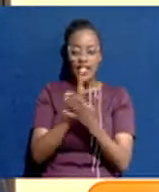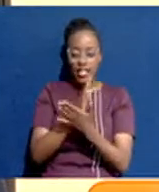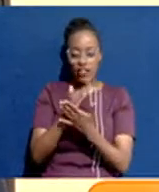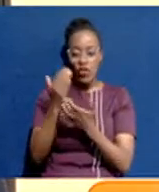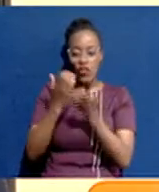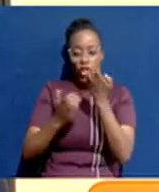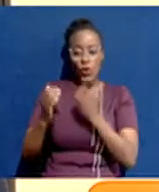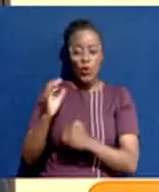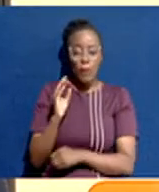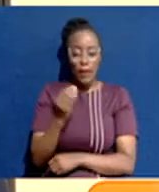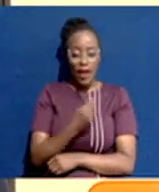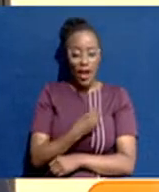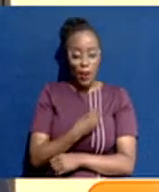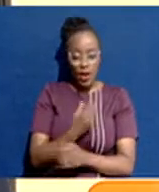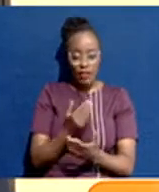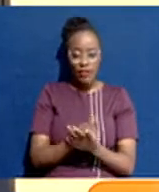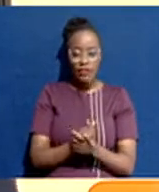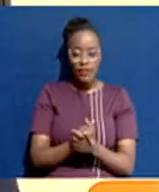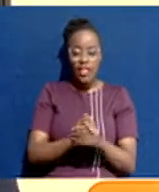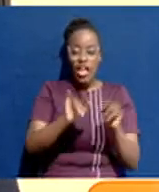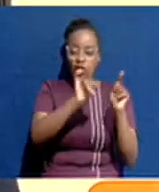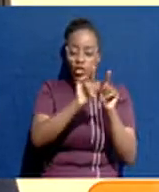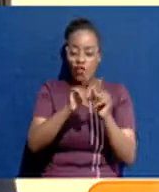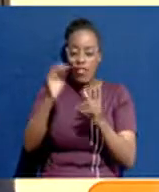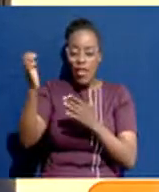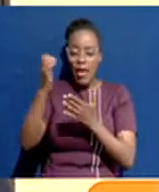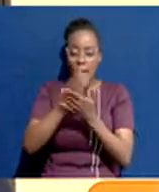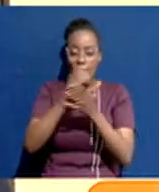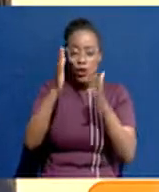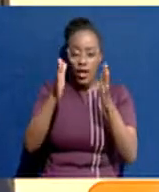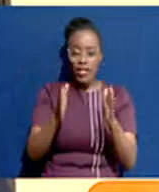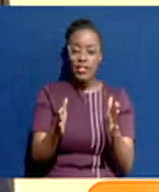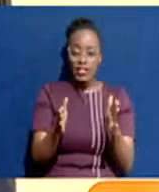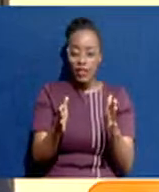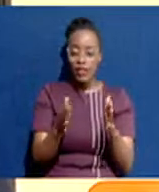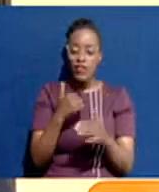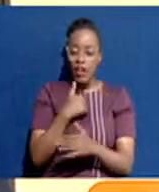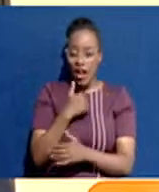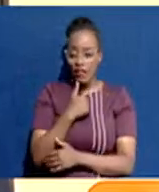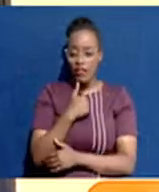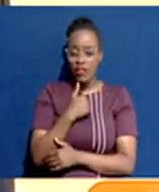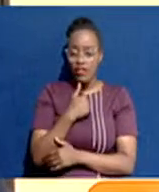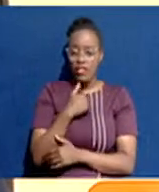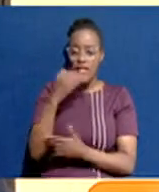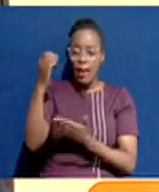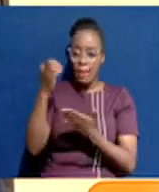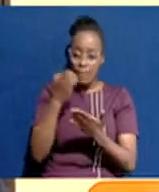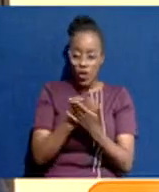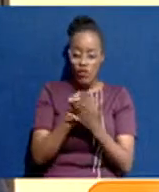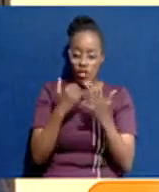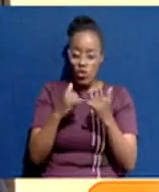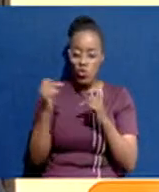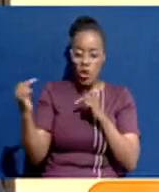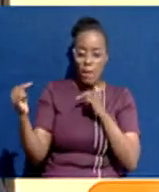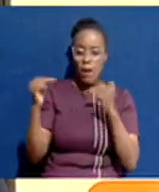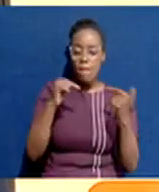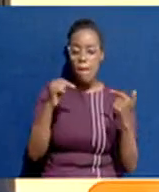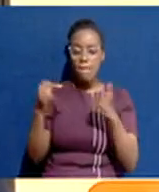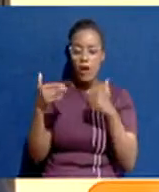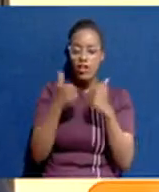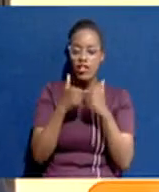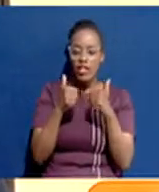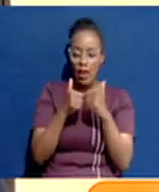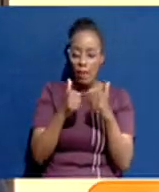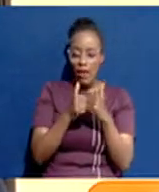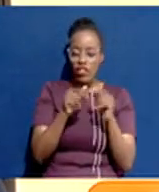economy. And employers have been employing push and pull games